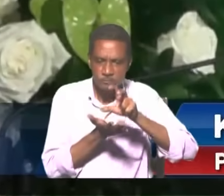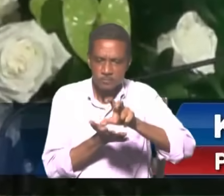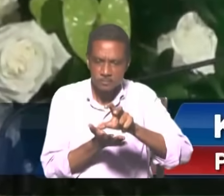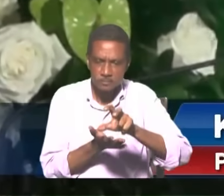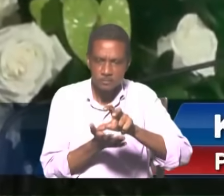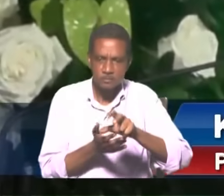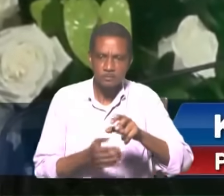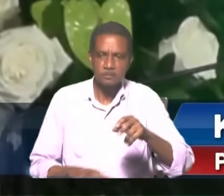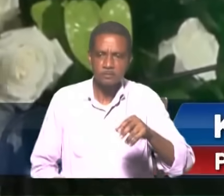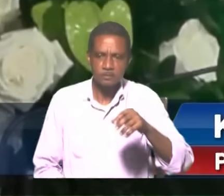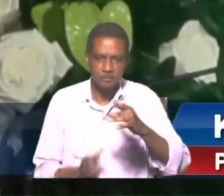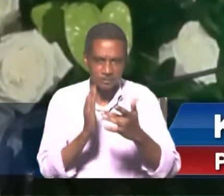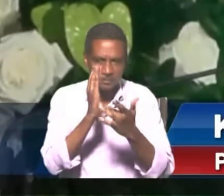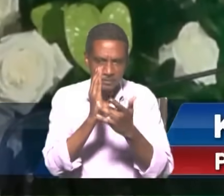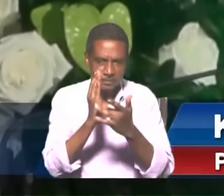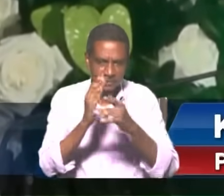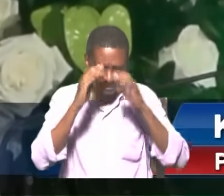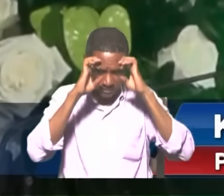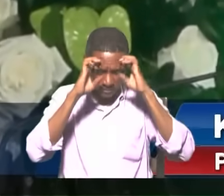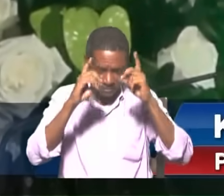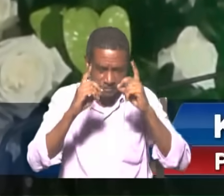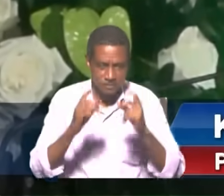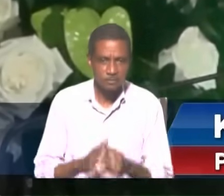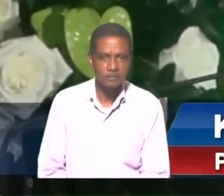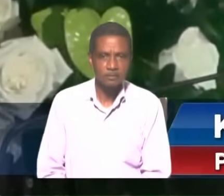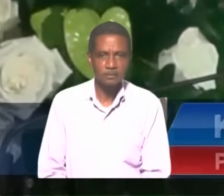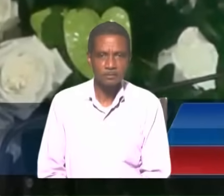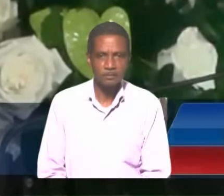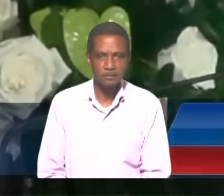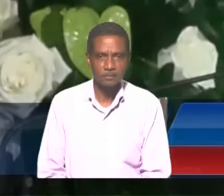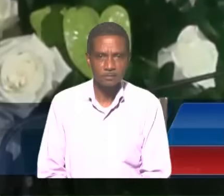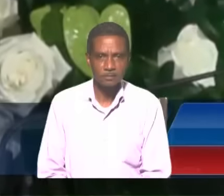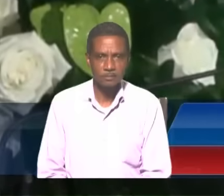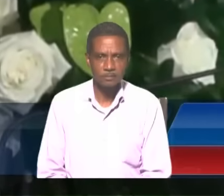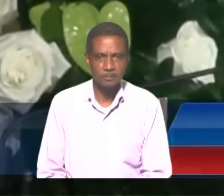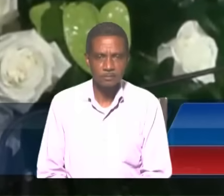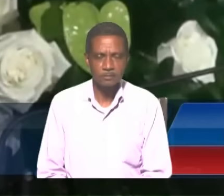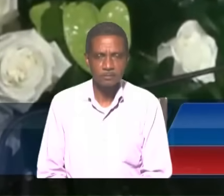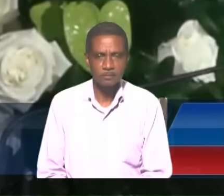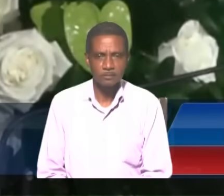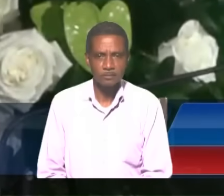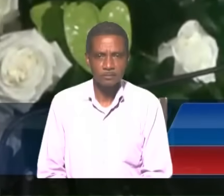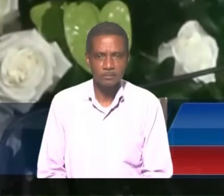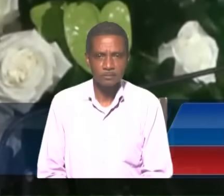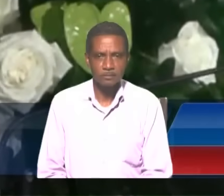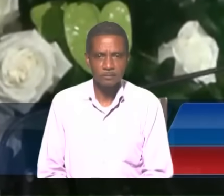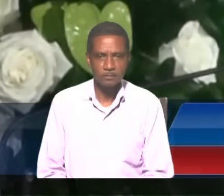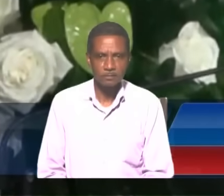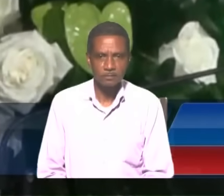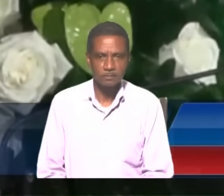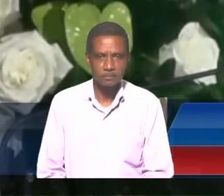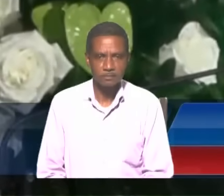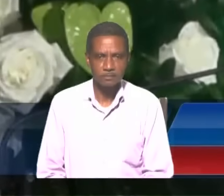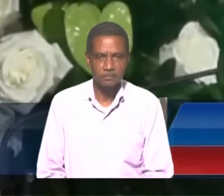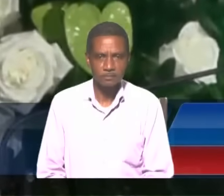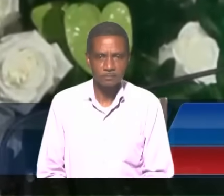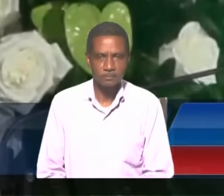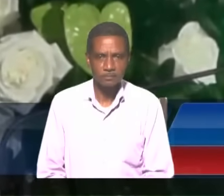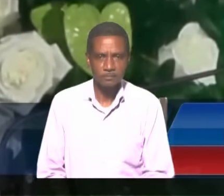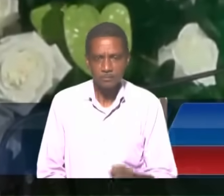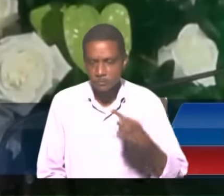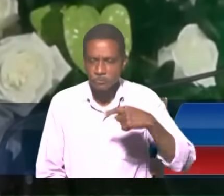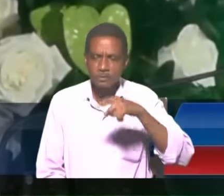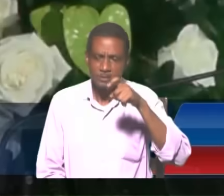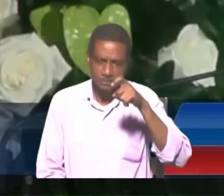not everyone is into academia. But without the skills from TechVoc, a nation cannot grow. So that is a